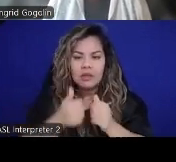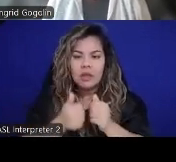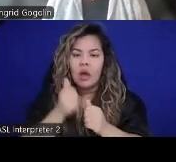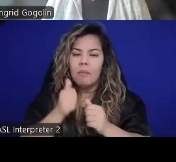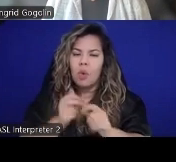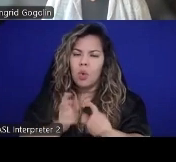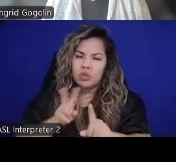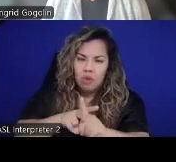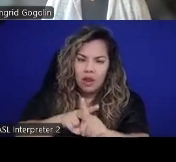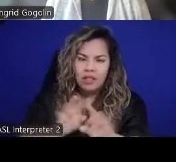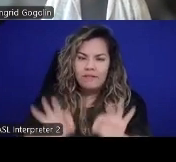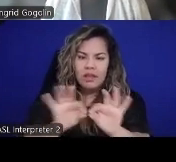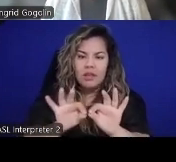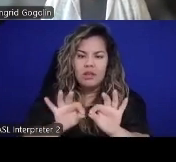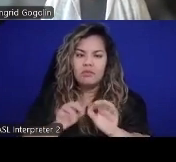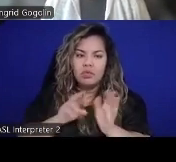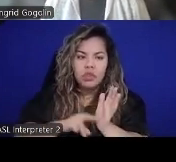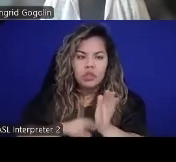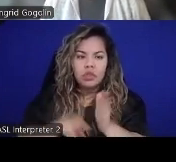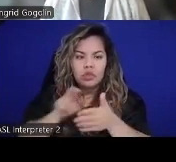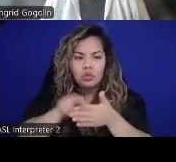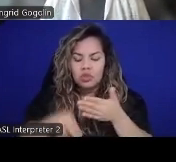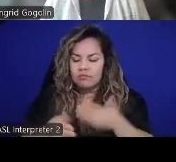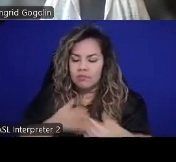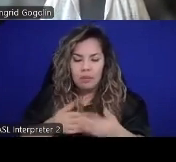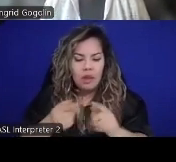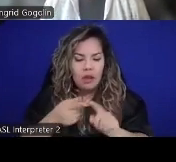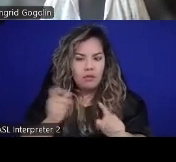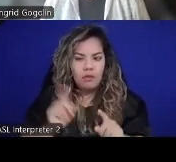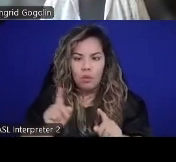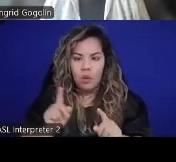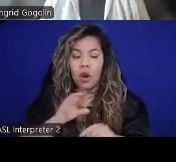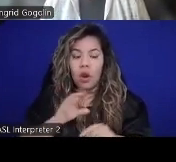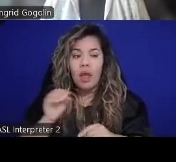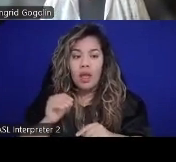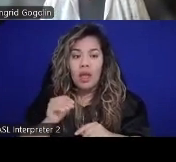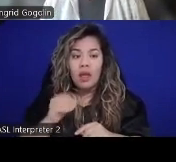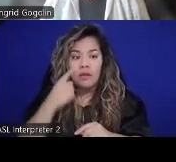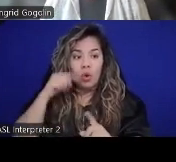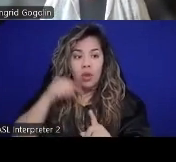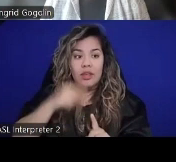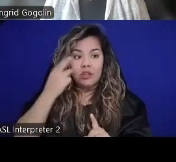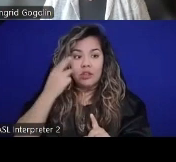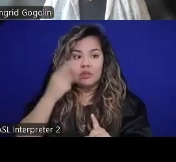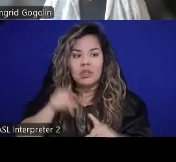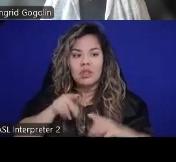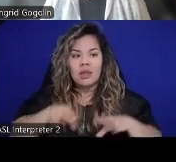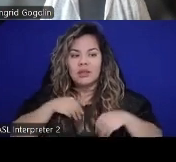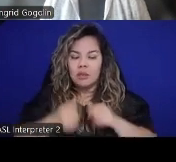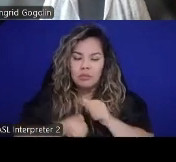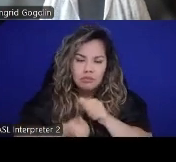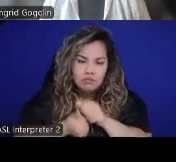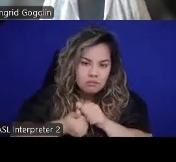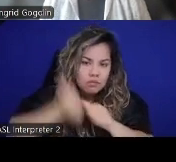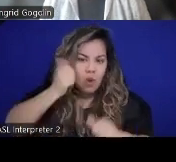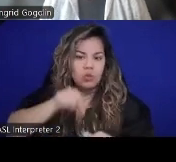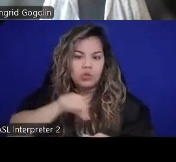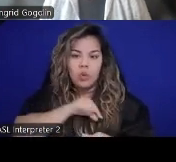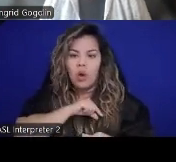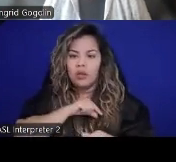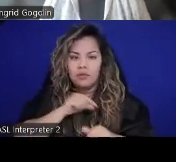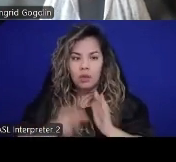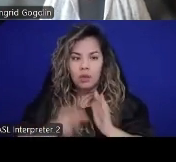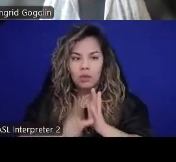no matter where they come from. And for this reason, they select most qualified reviewers.